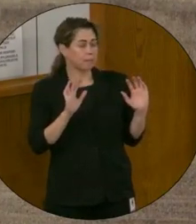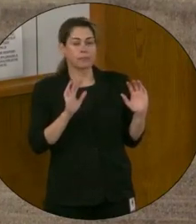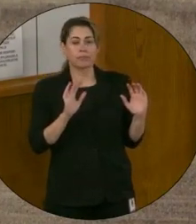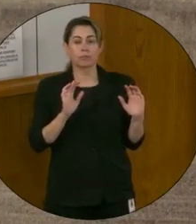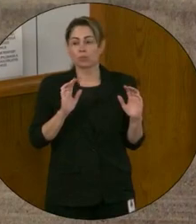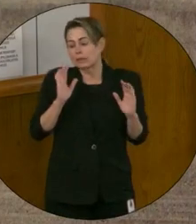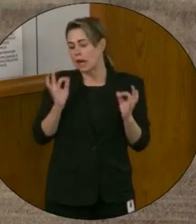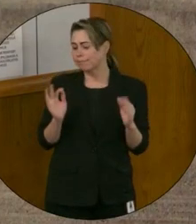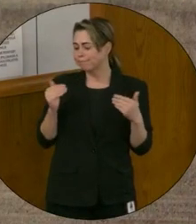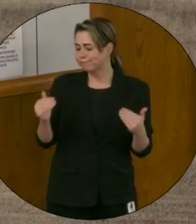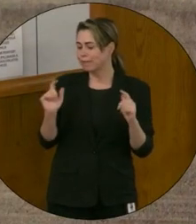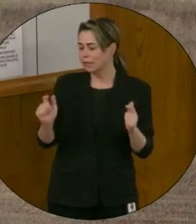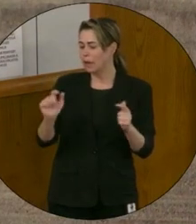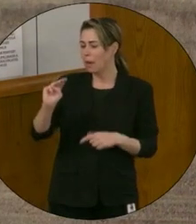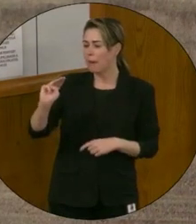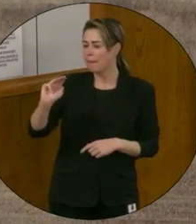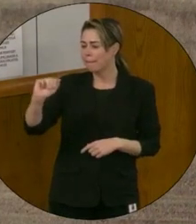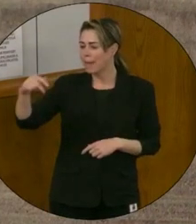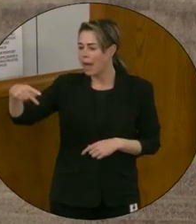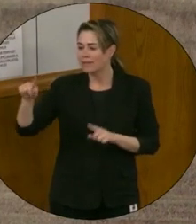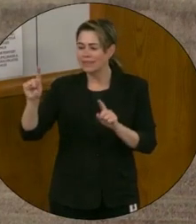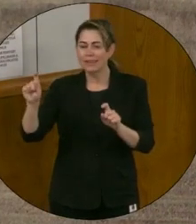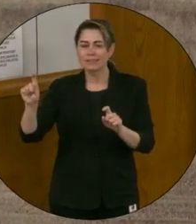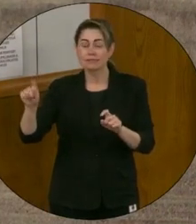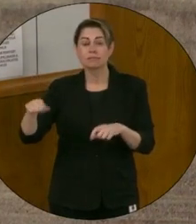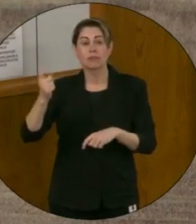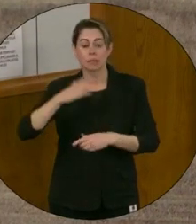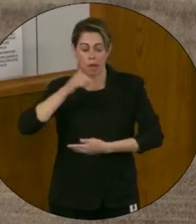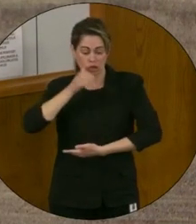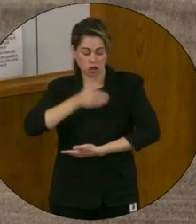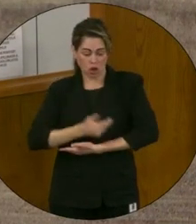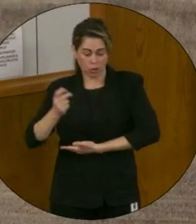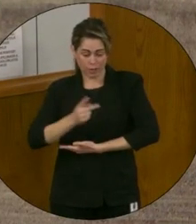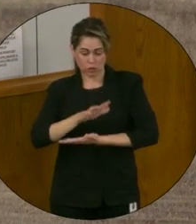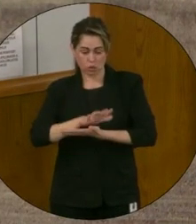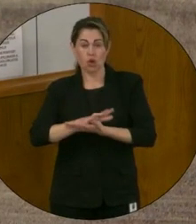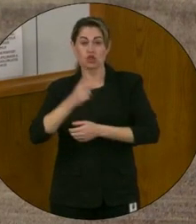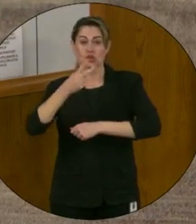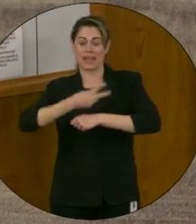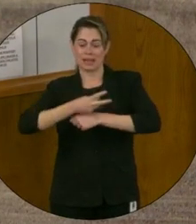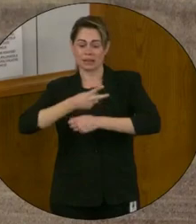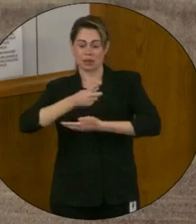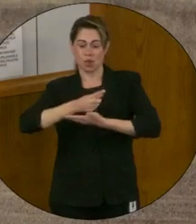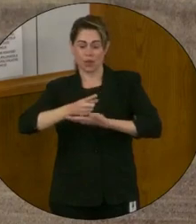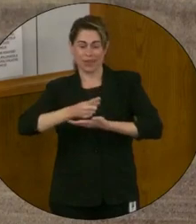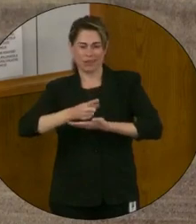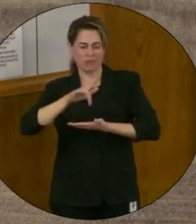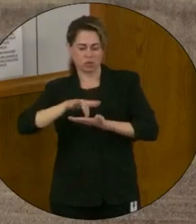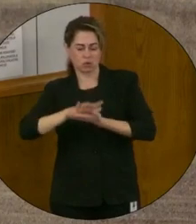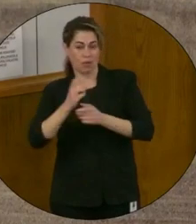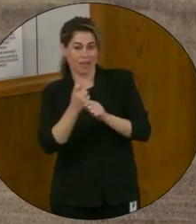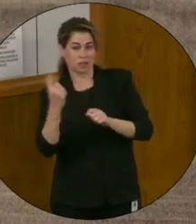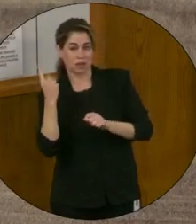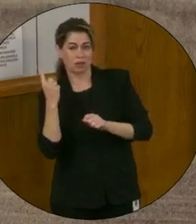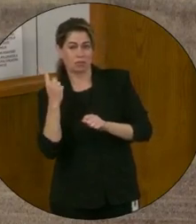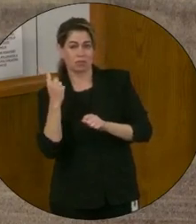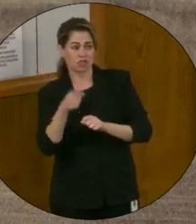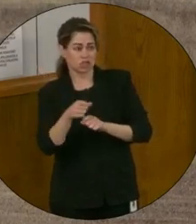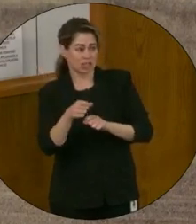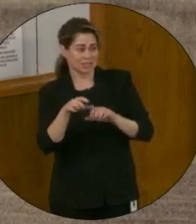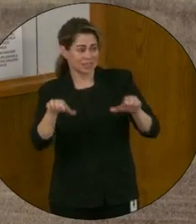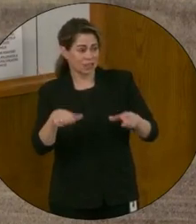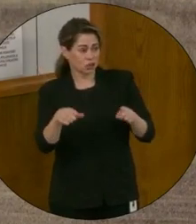tests. My daughter went back to school 2 days a week at Leavitt Middle School last year, and you know what she did for most of it?